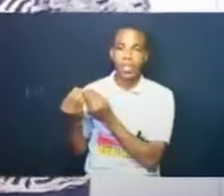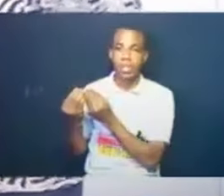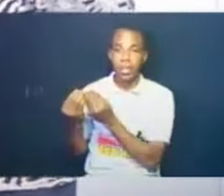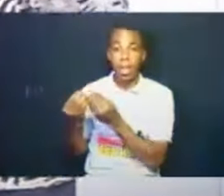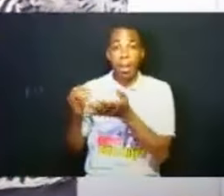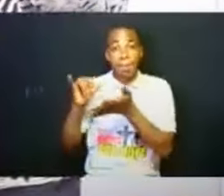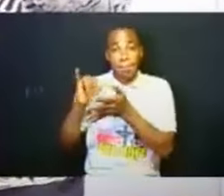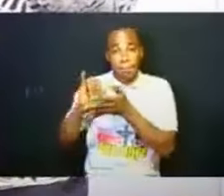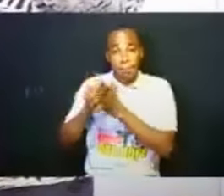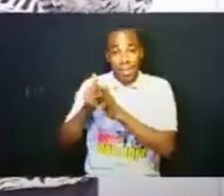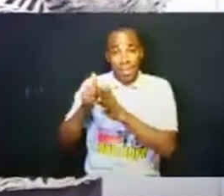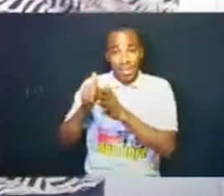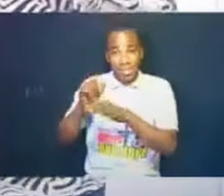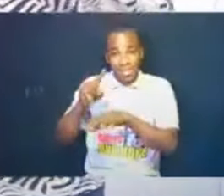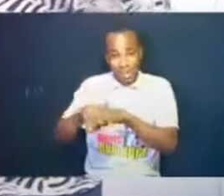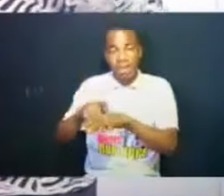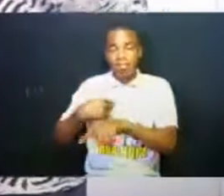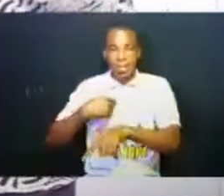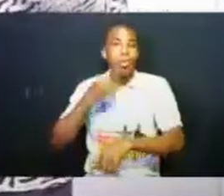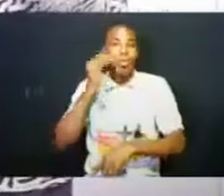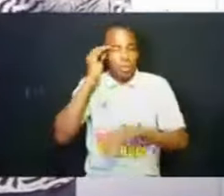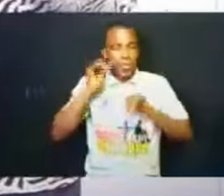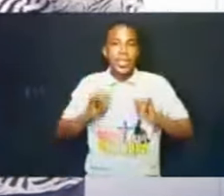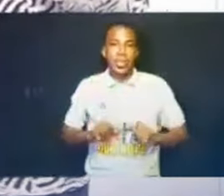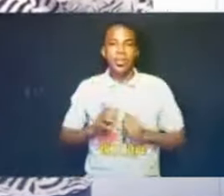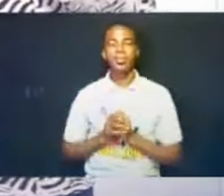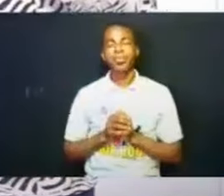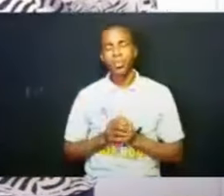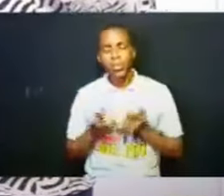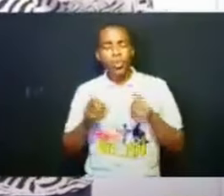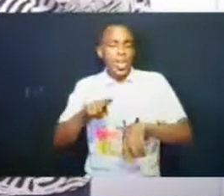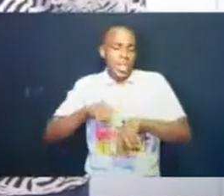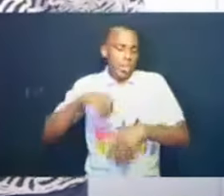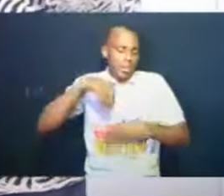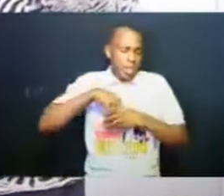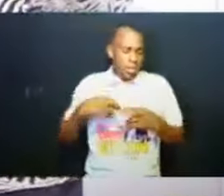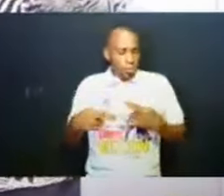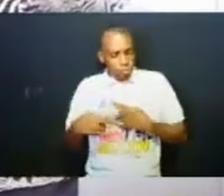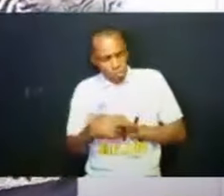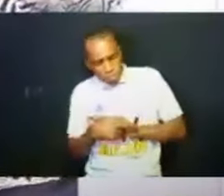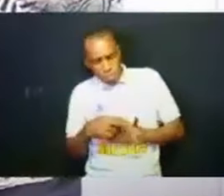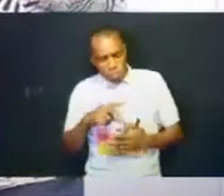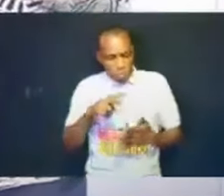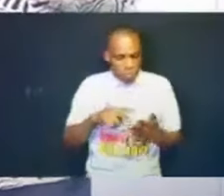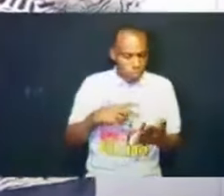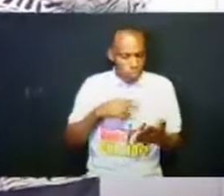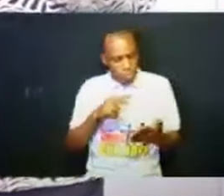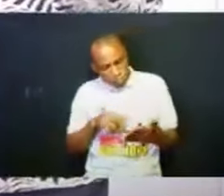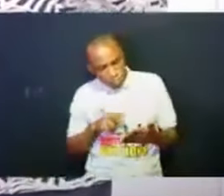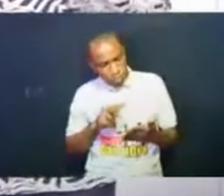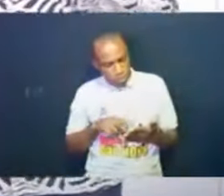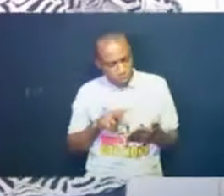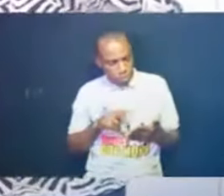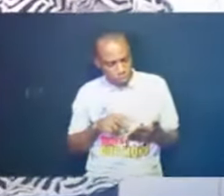was at home in the mission house. Then whilst I was in my room just doing my own thing, I